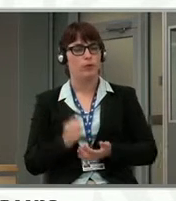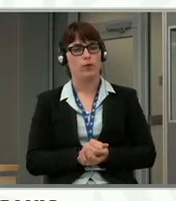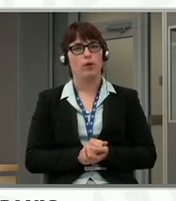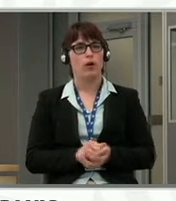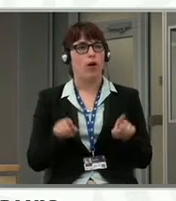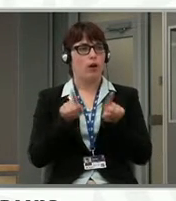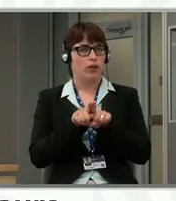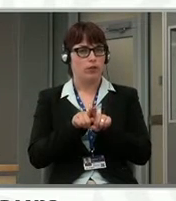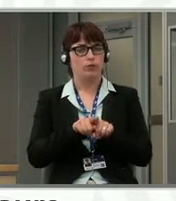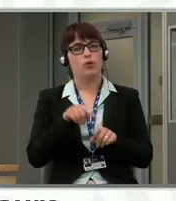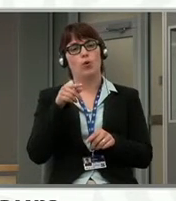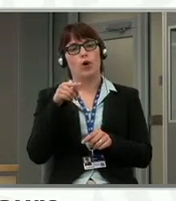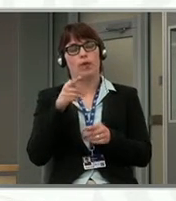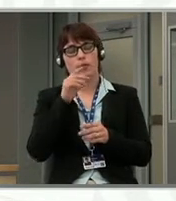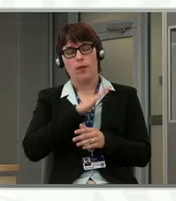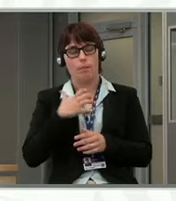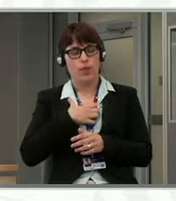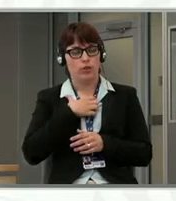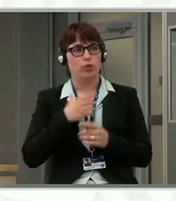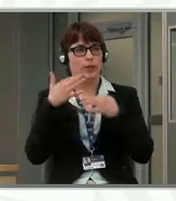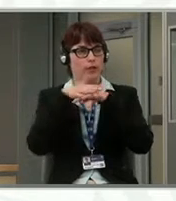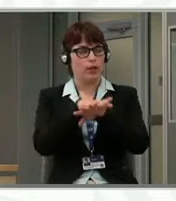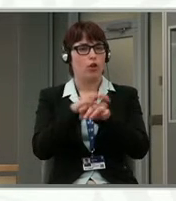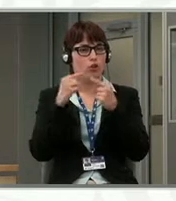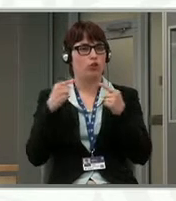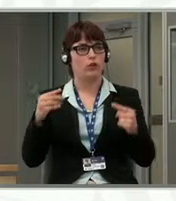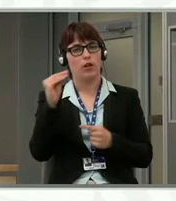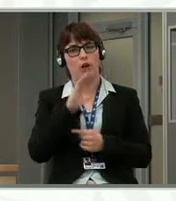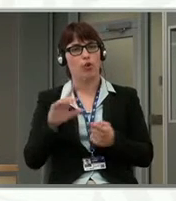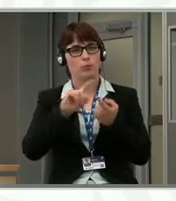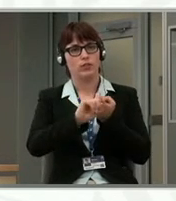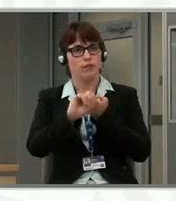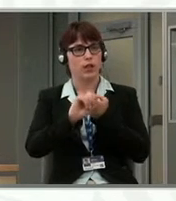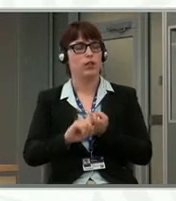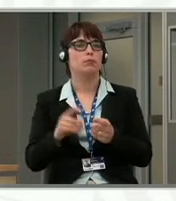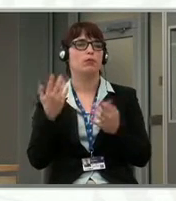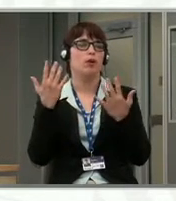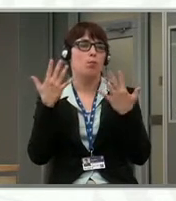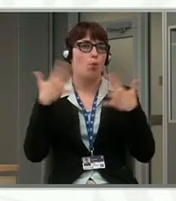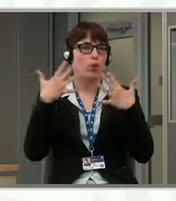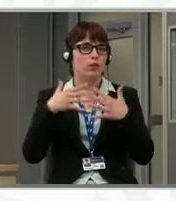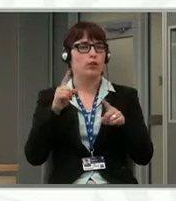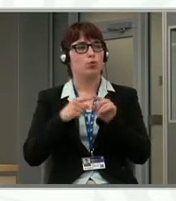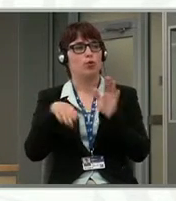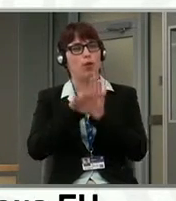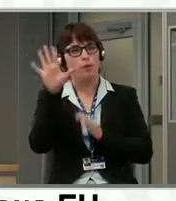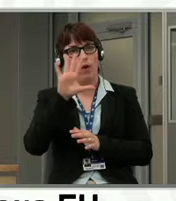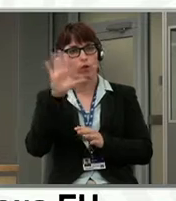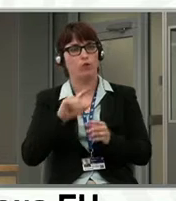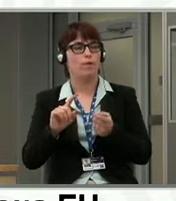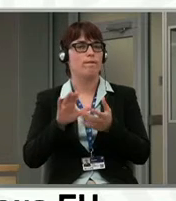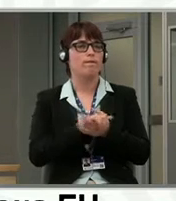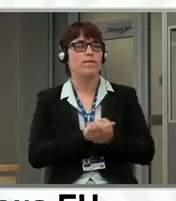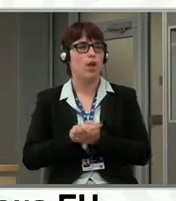resources availability. Thus, it is necessary to integrate various EU and member state